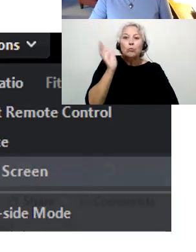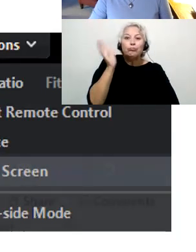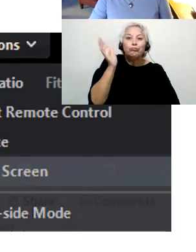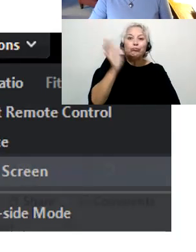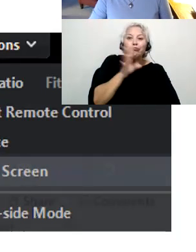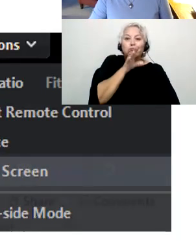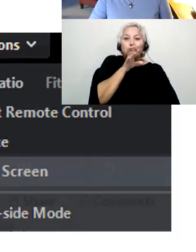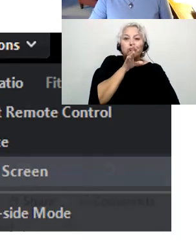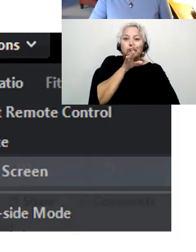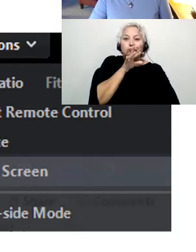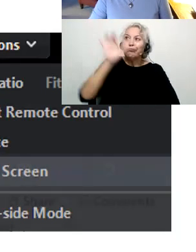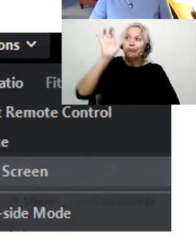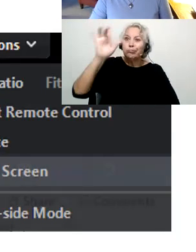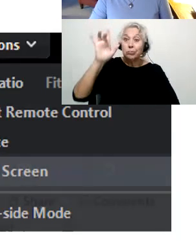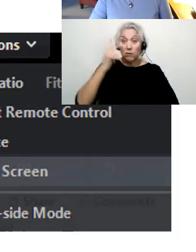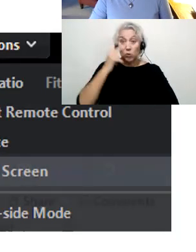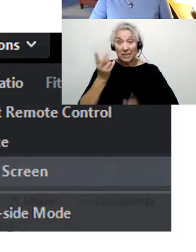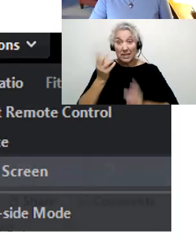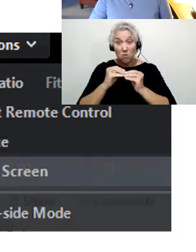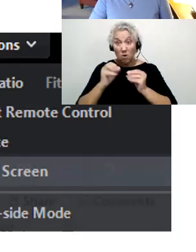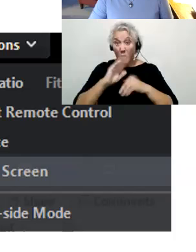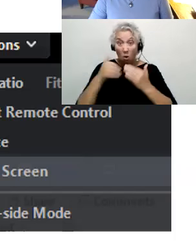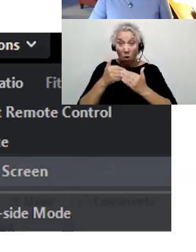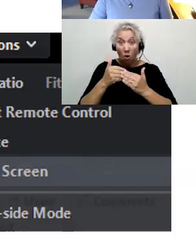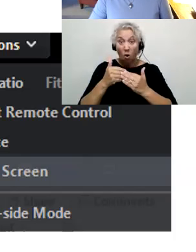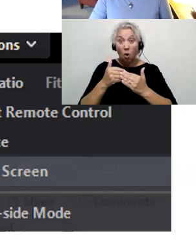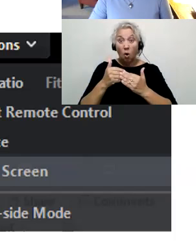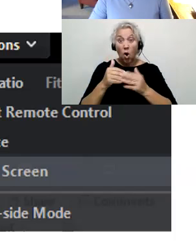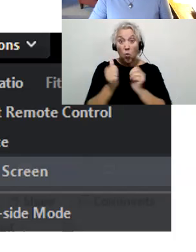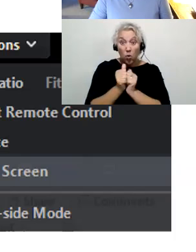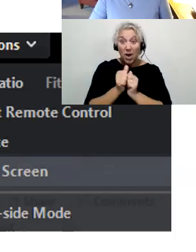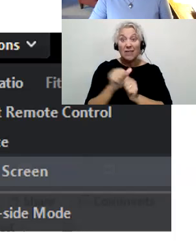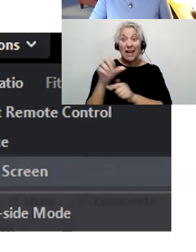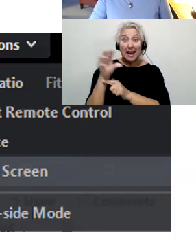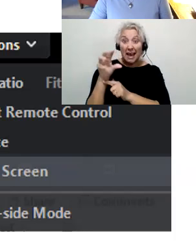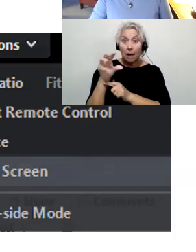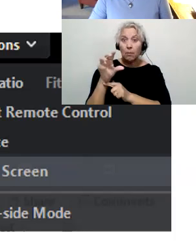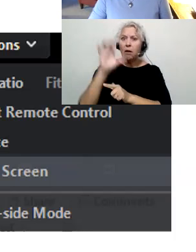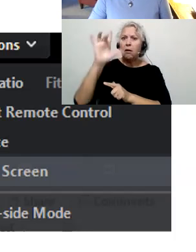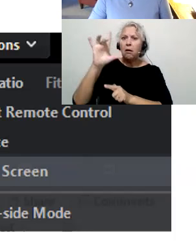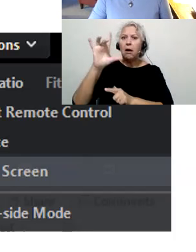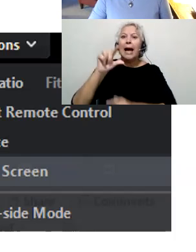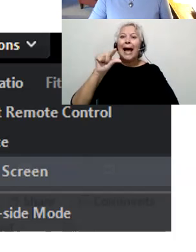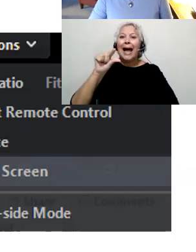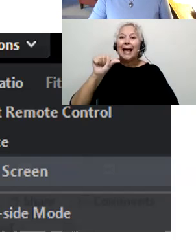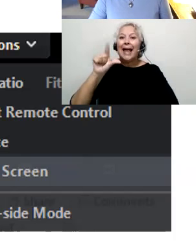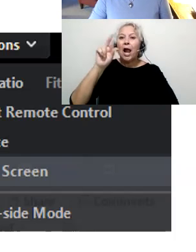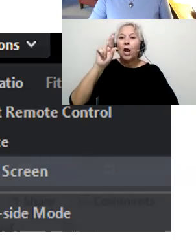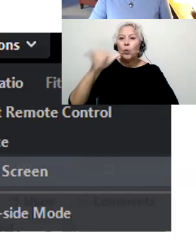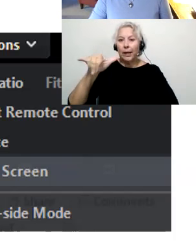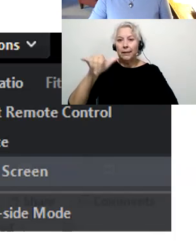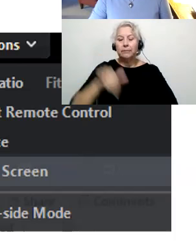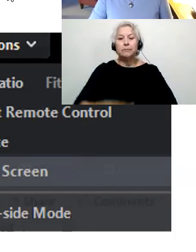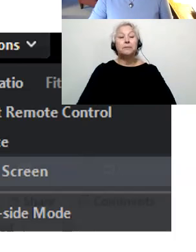or gallery view to see videos of all participants, again in that top right button. You can click